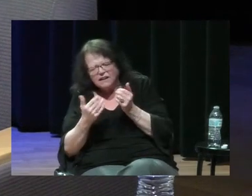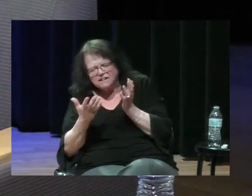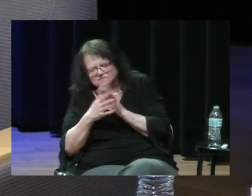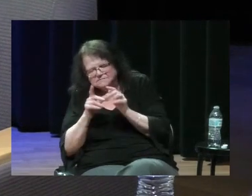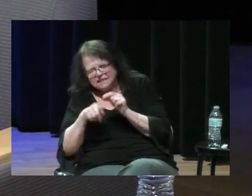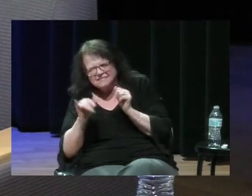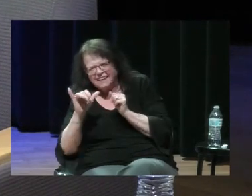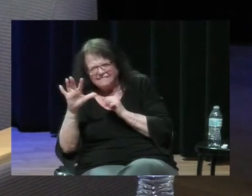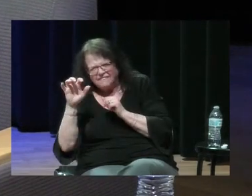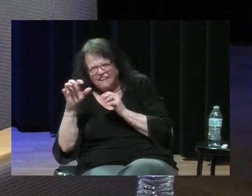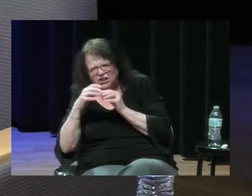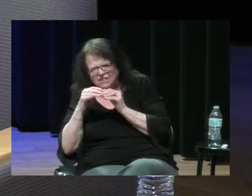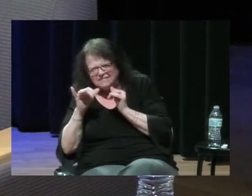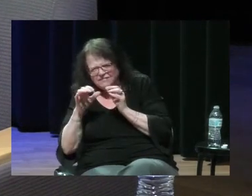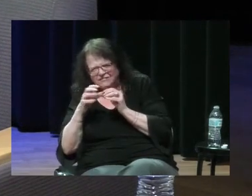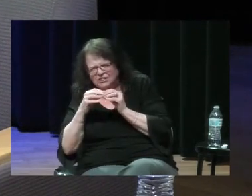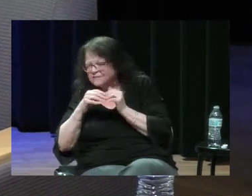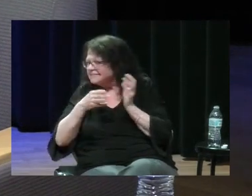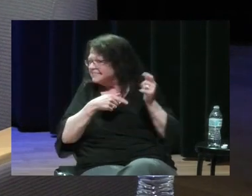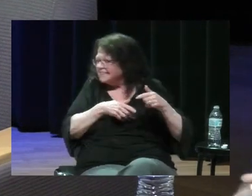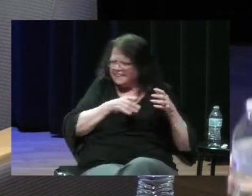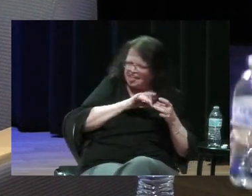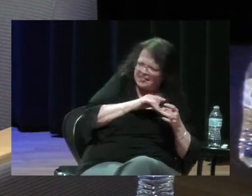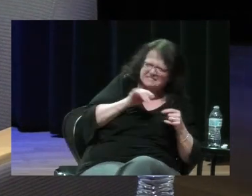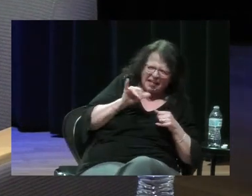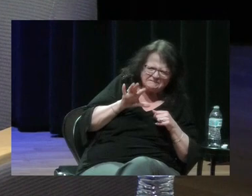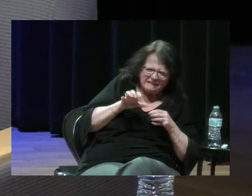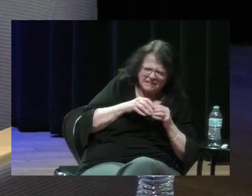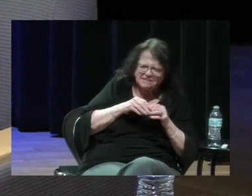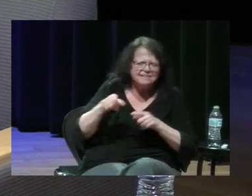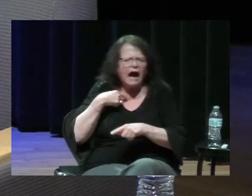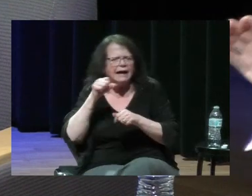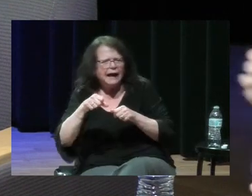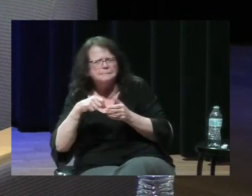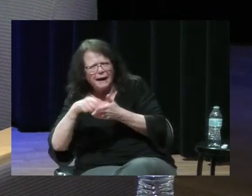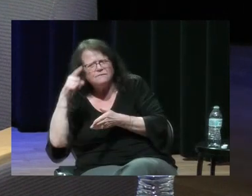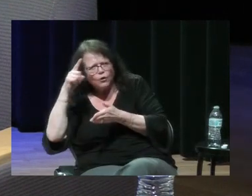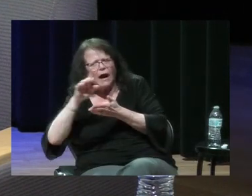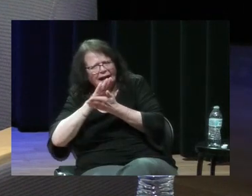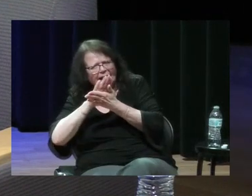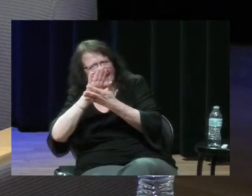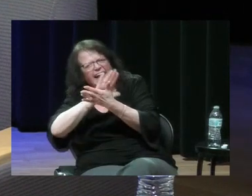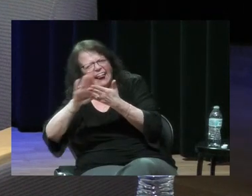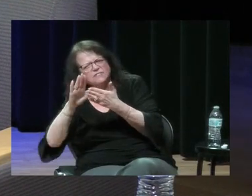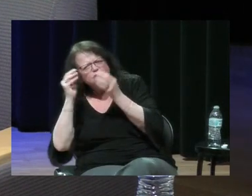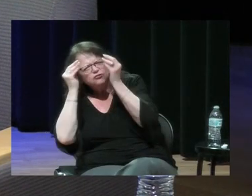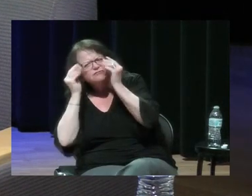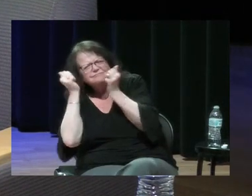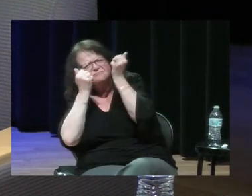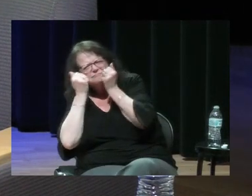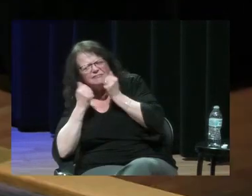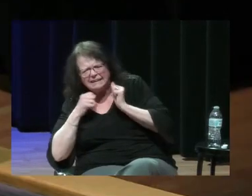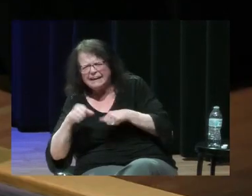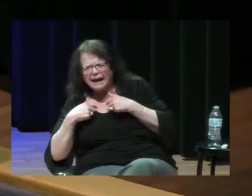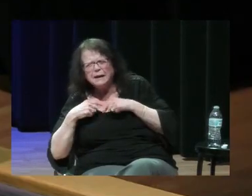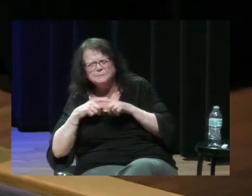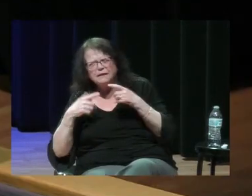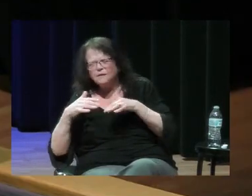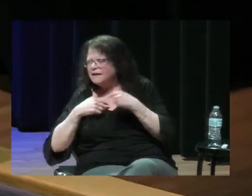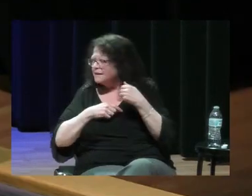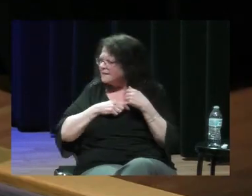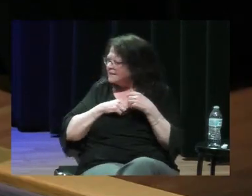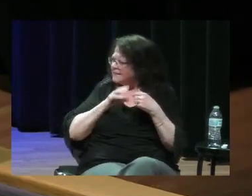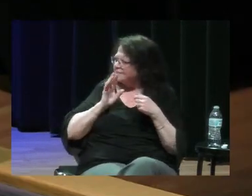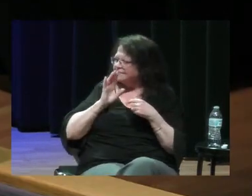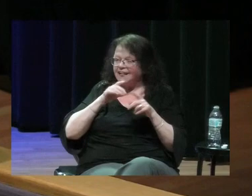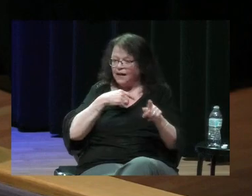not her cleanser. Pillow. I can pay for her cleanser, and it feels fantastic. Highly recommend. Okay. My child snipped a thread on one of those pills the other day, about